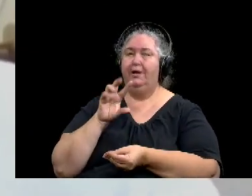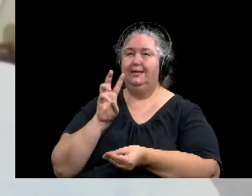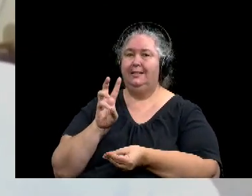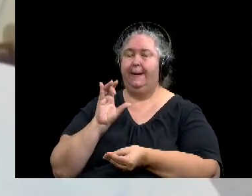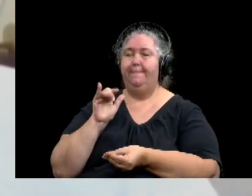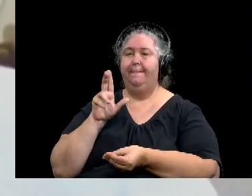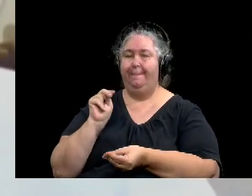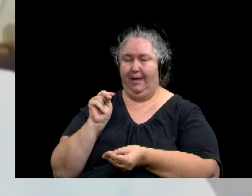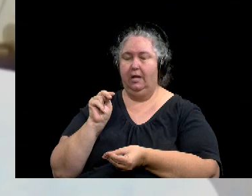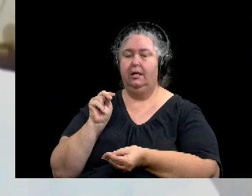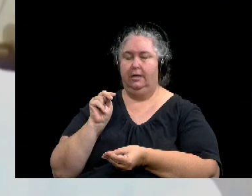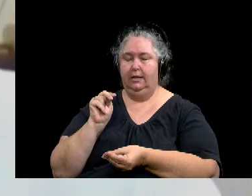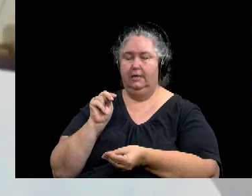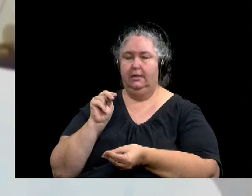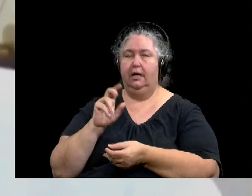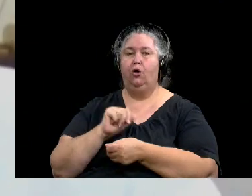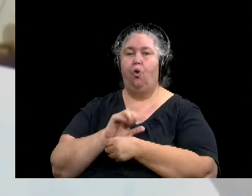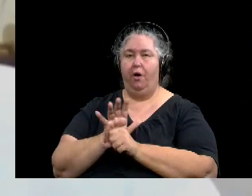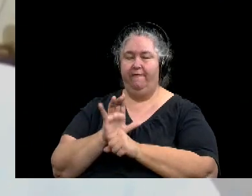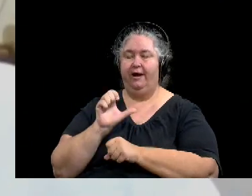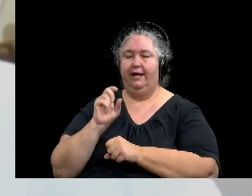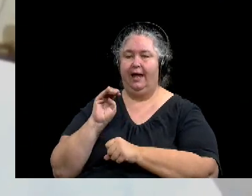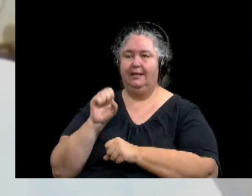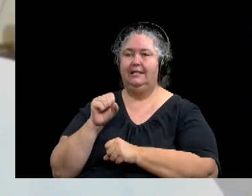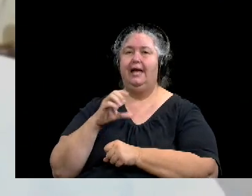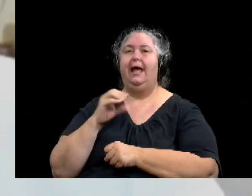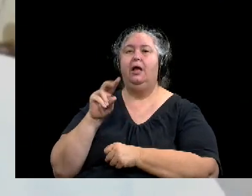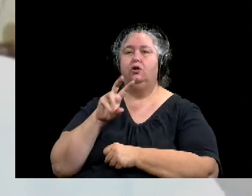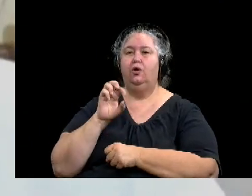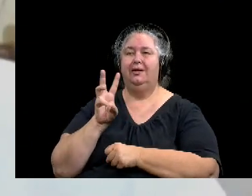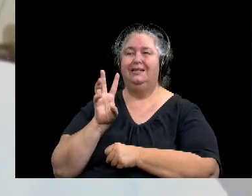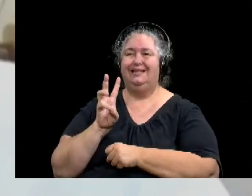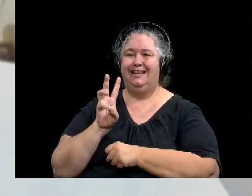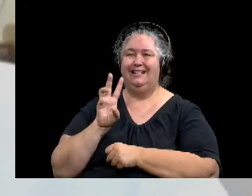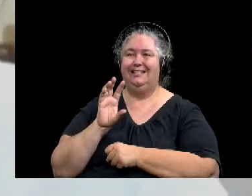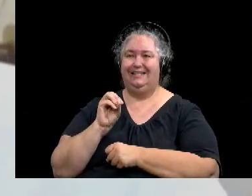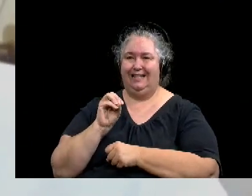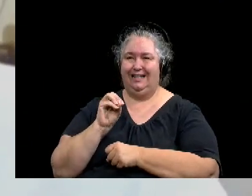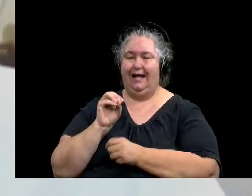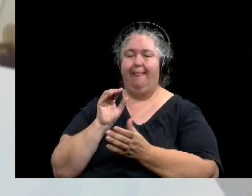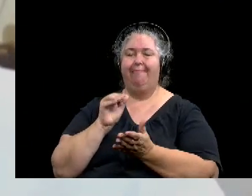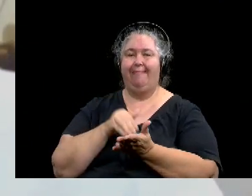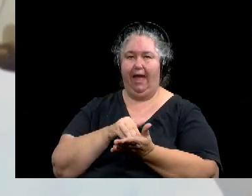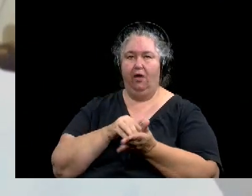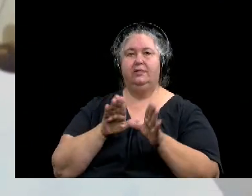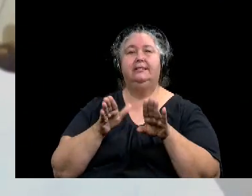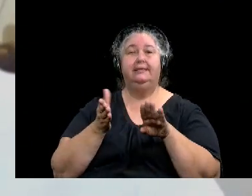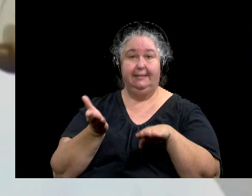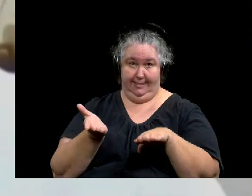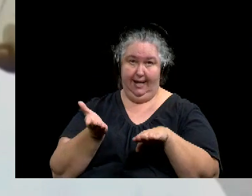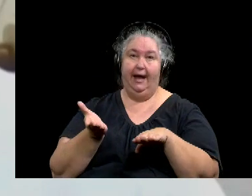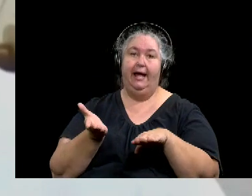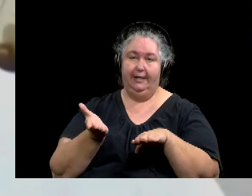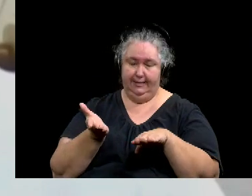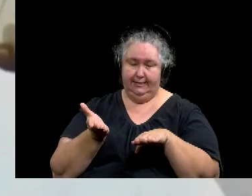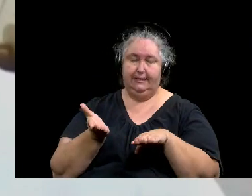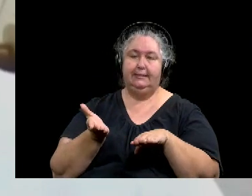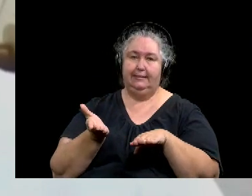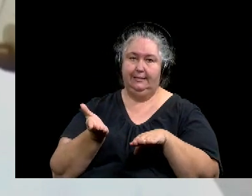million coronavirus cases and 260,000 deaths due to